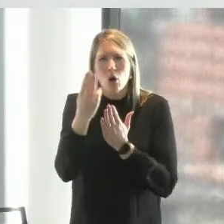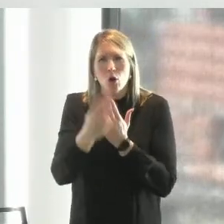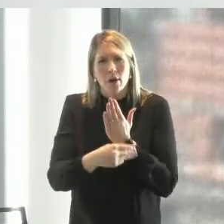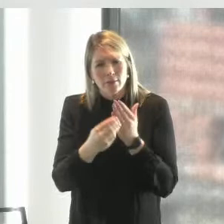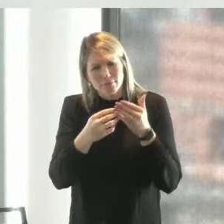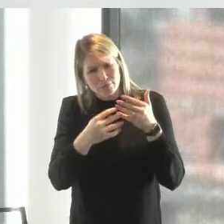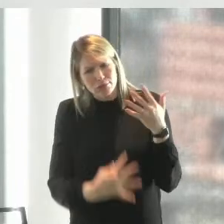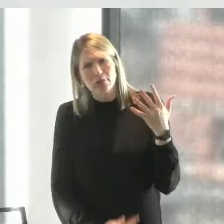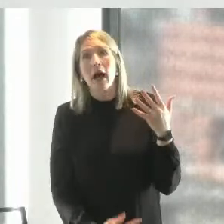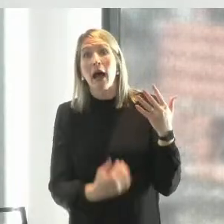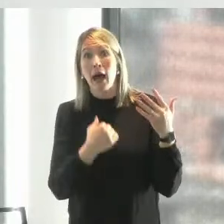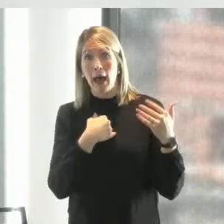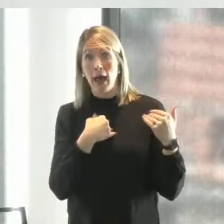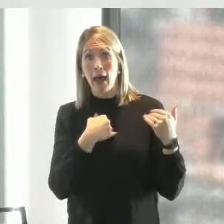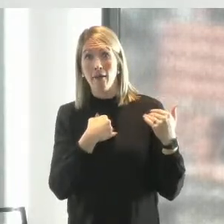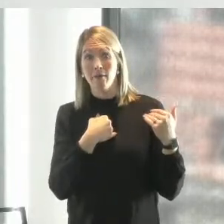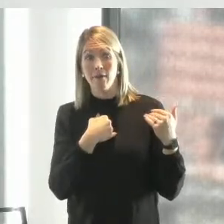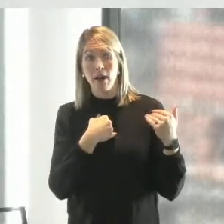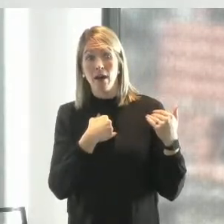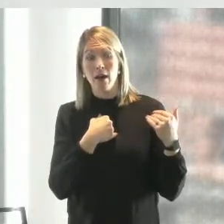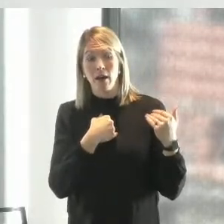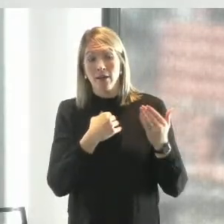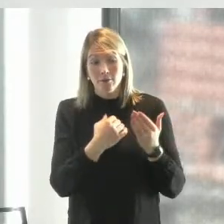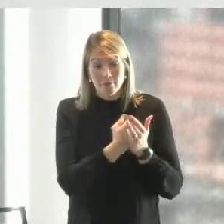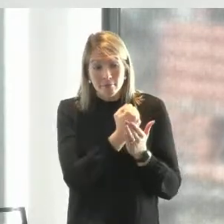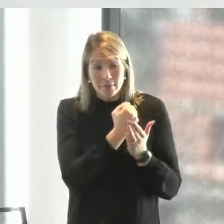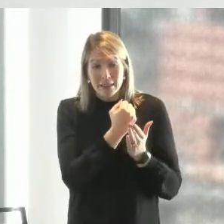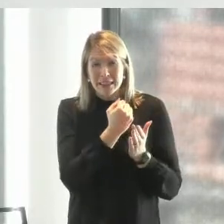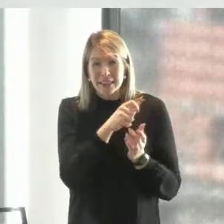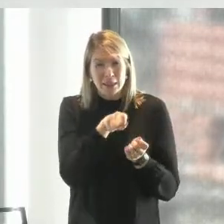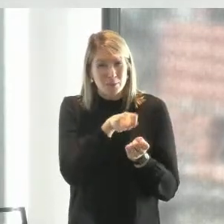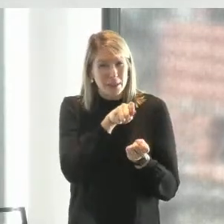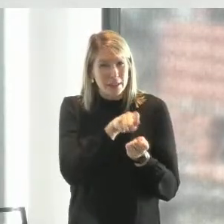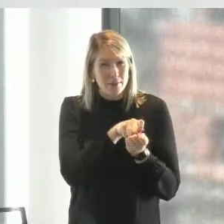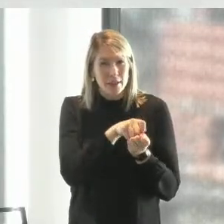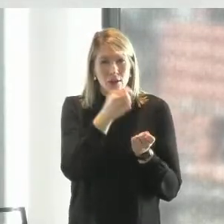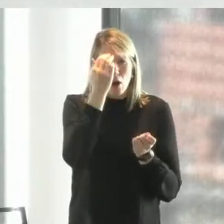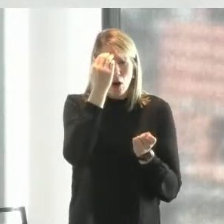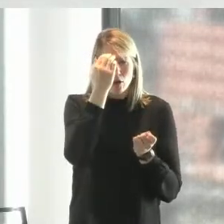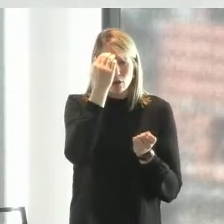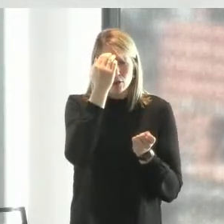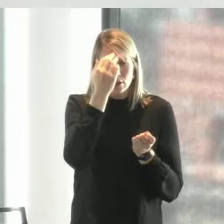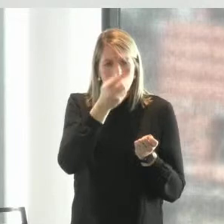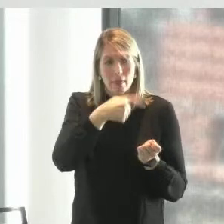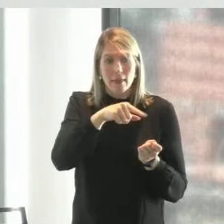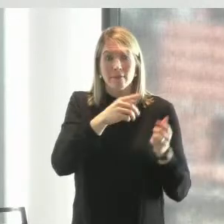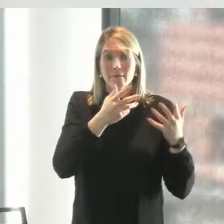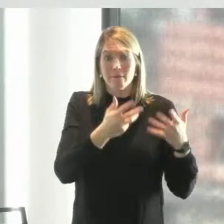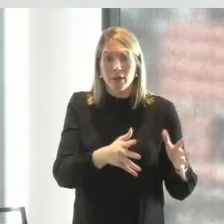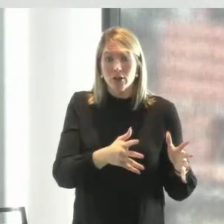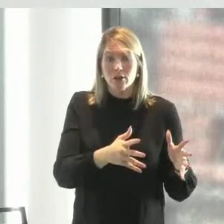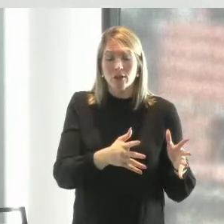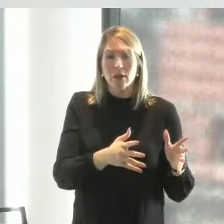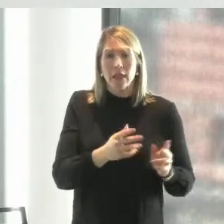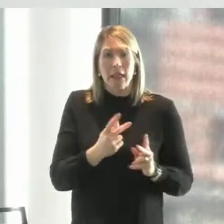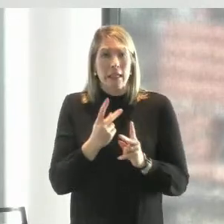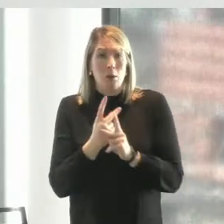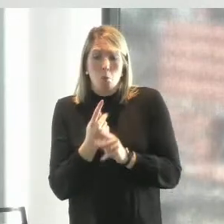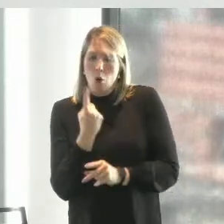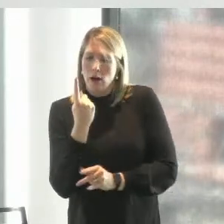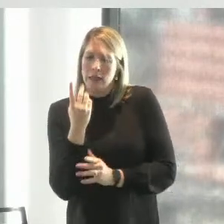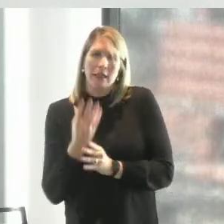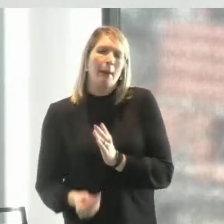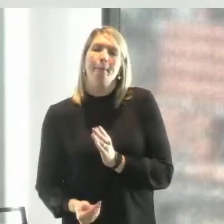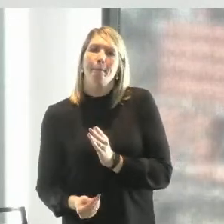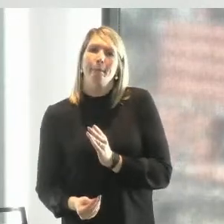then, after accumulating that incredible expertise, which is so important for the key industries here at home, one of the gaps which